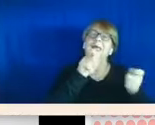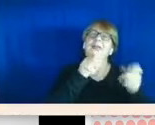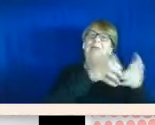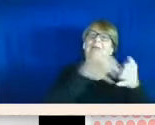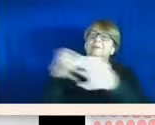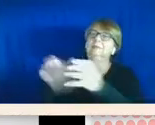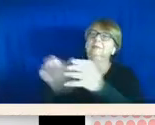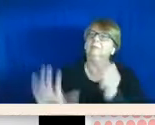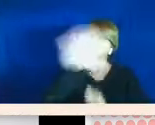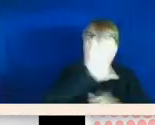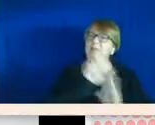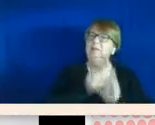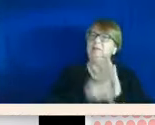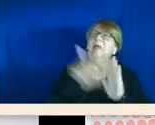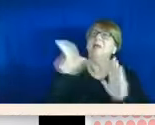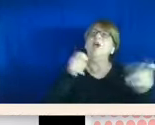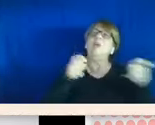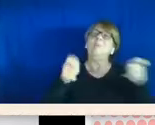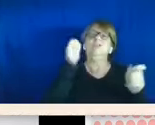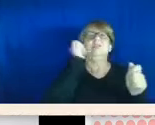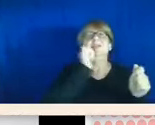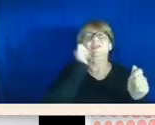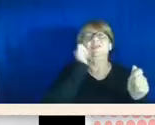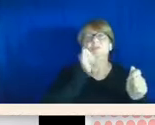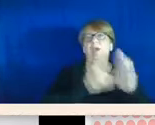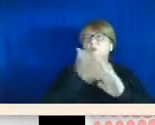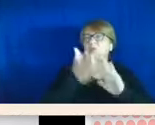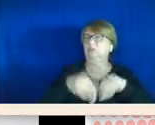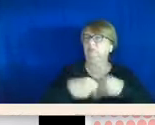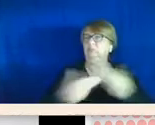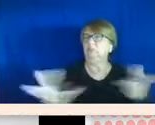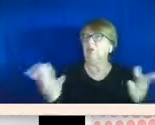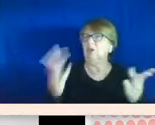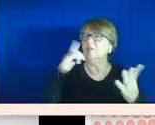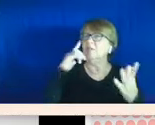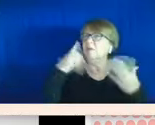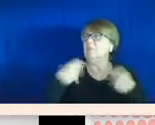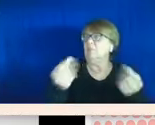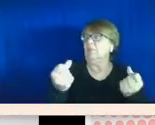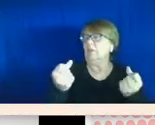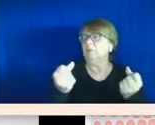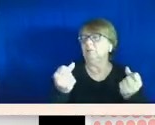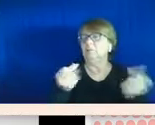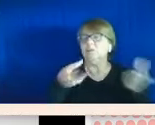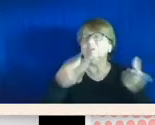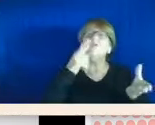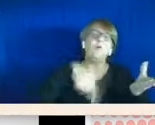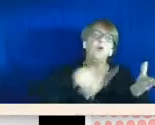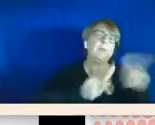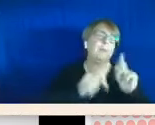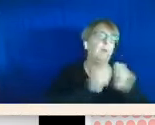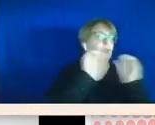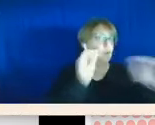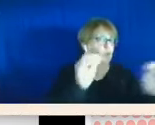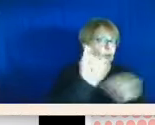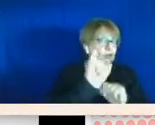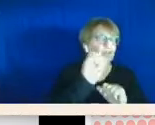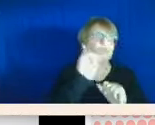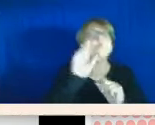the day-to-day operational delivery of the behavioral health services for individuals with no insurance or who are what we